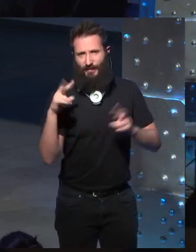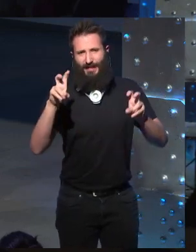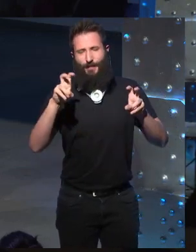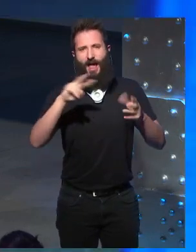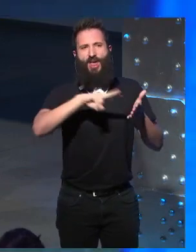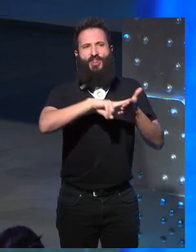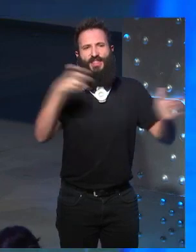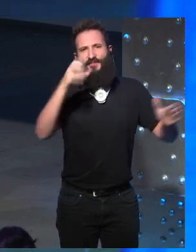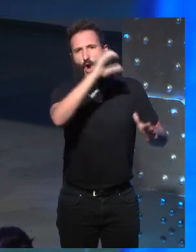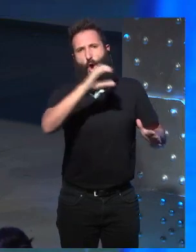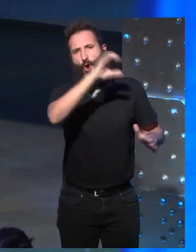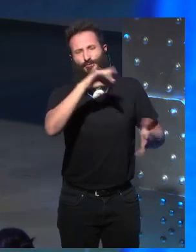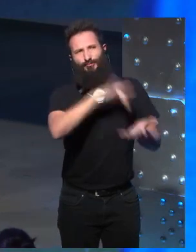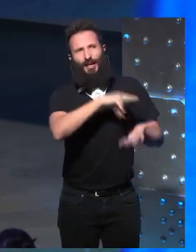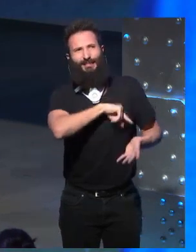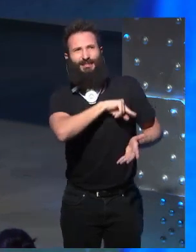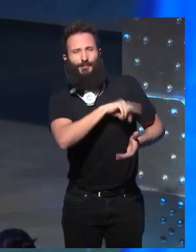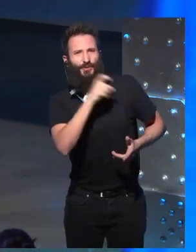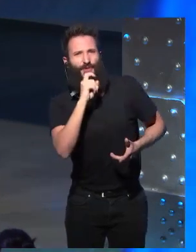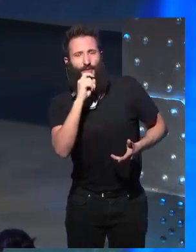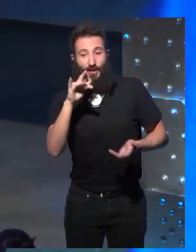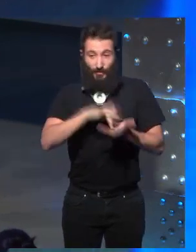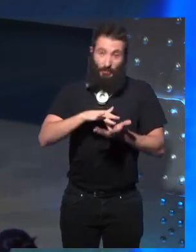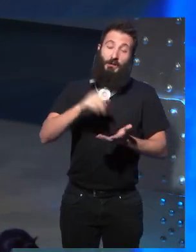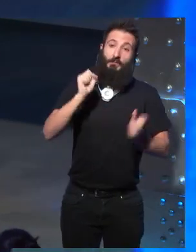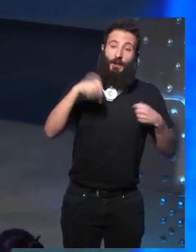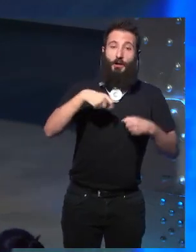Okay, we have an equation for feelings,